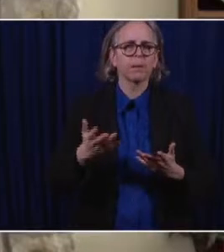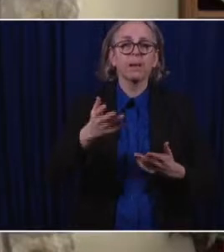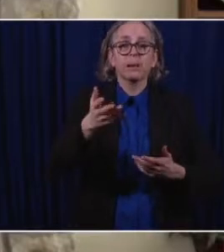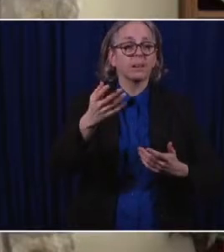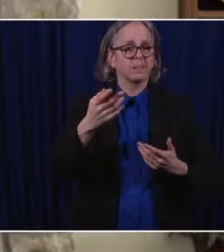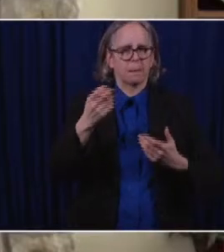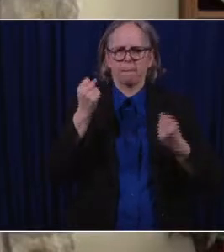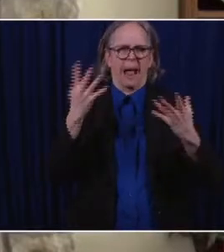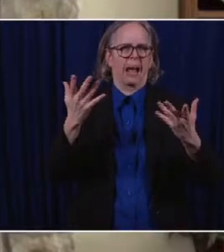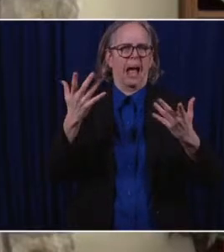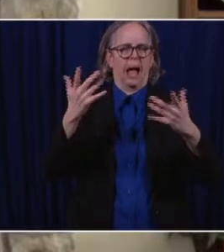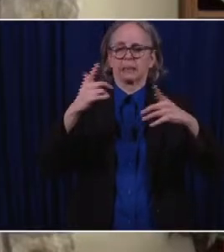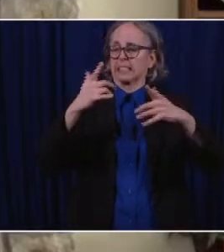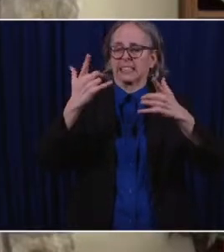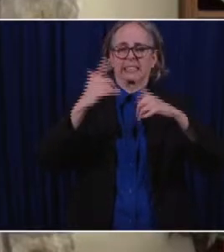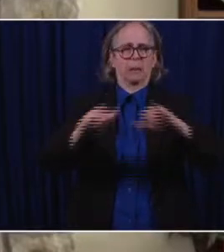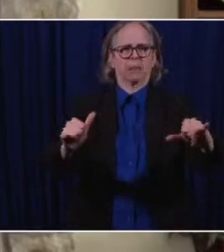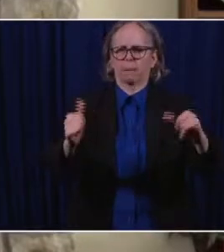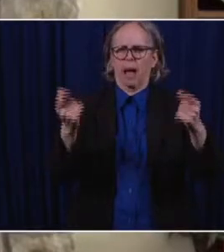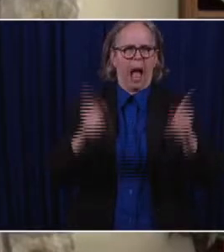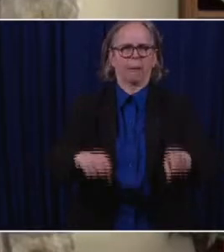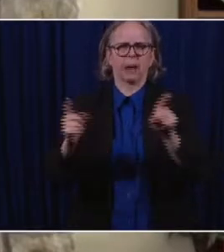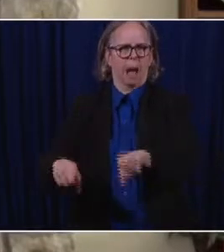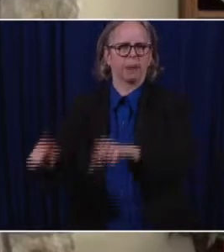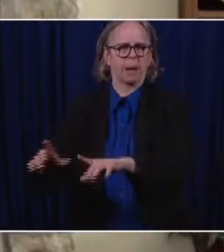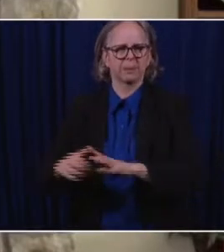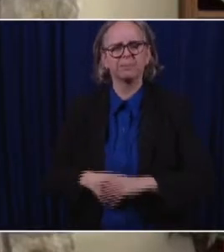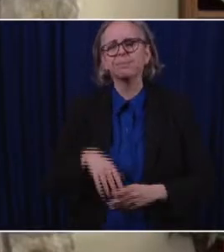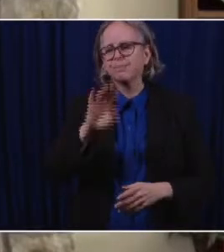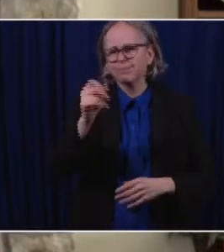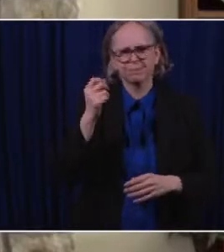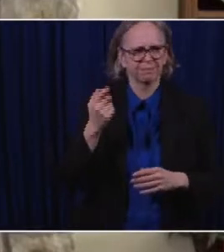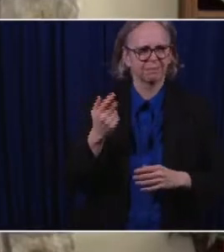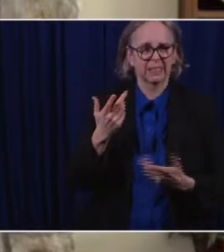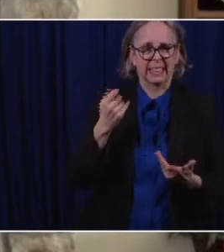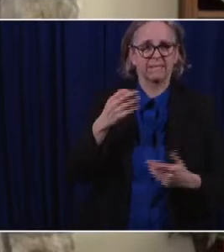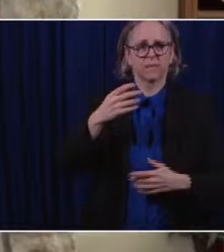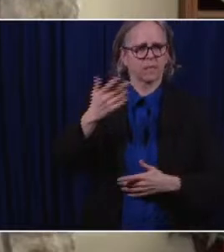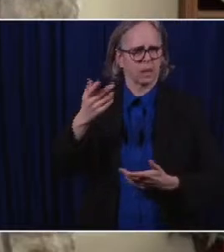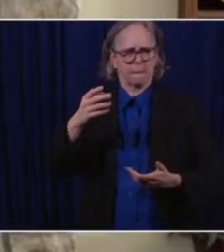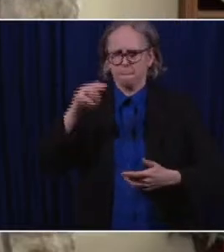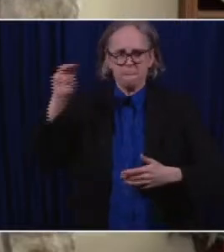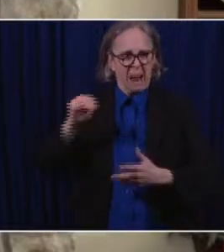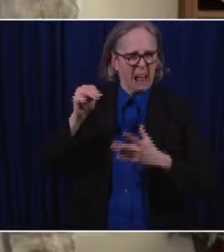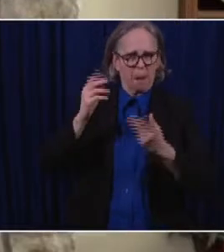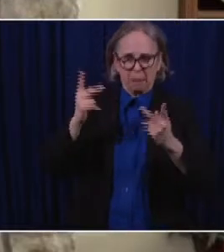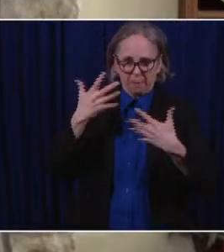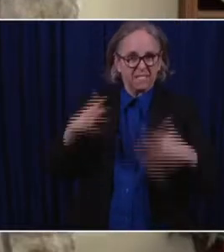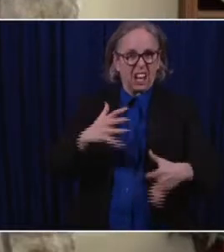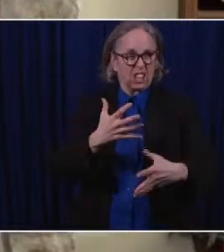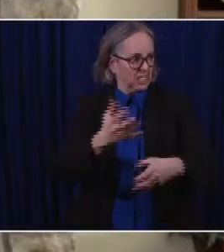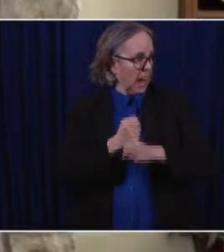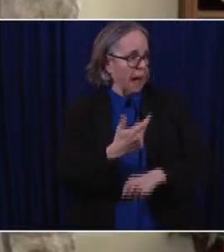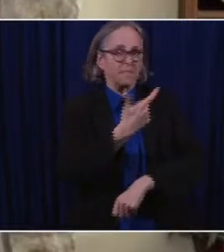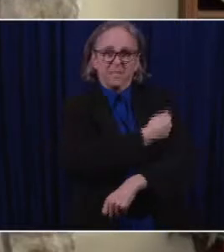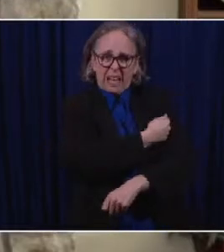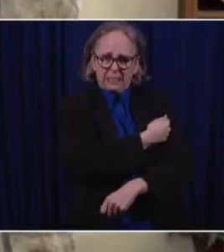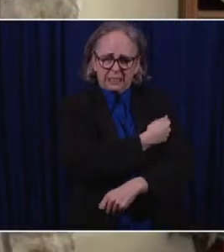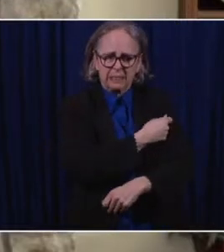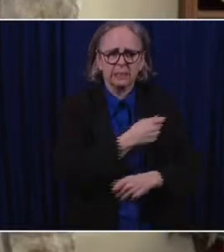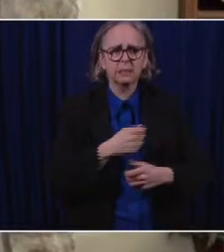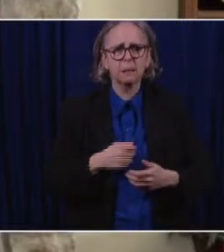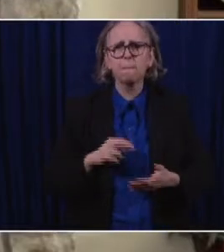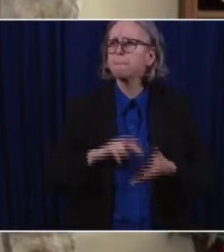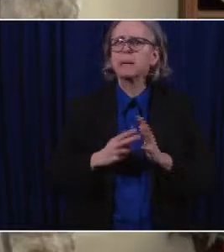But you know, when you vaccinate 1 million people, what we have done, and at least on the first vaccination, you know, the